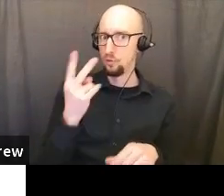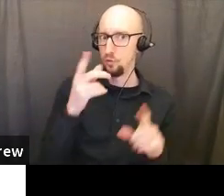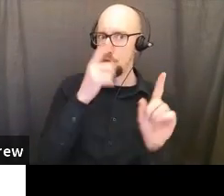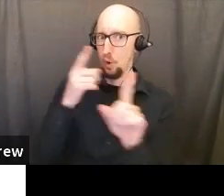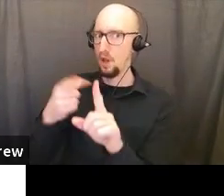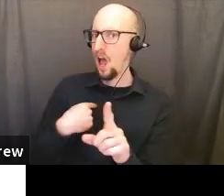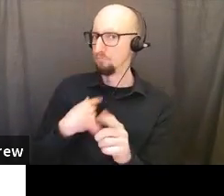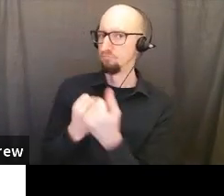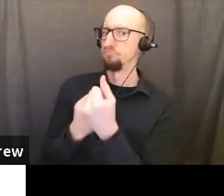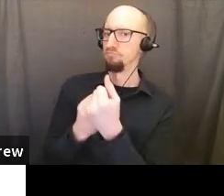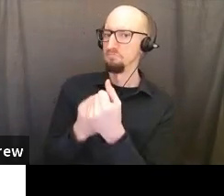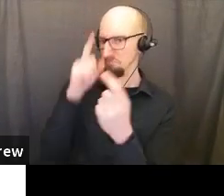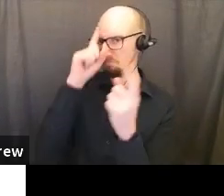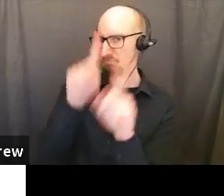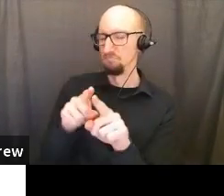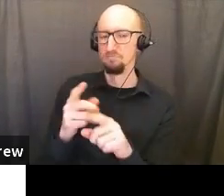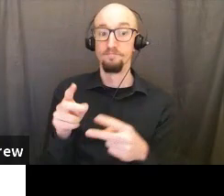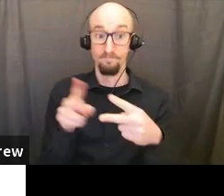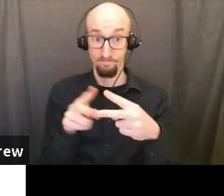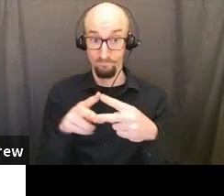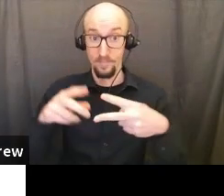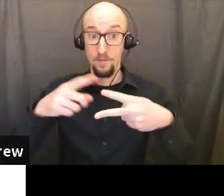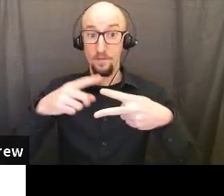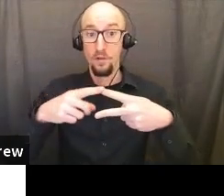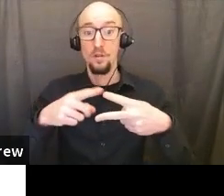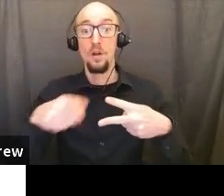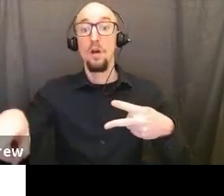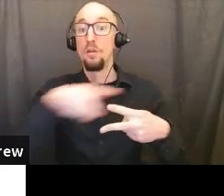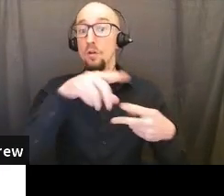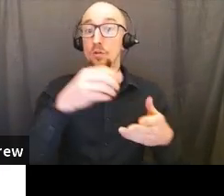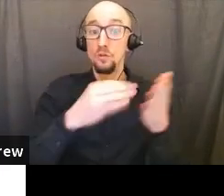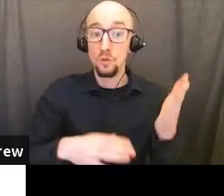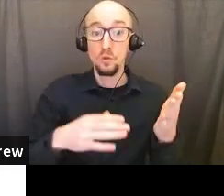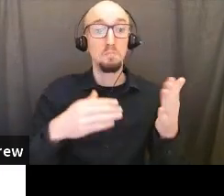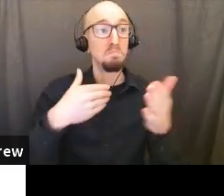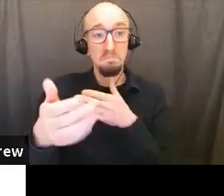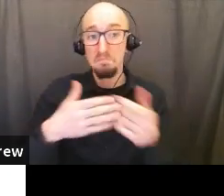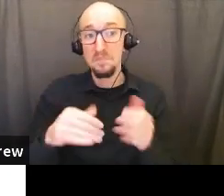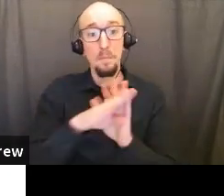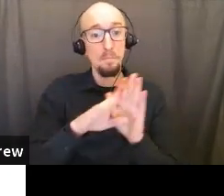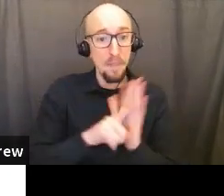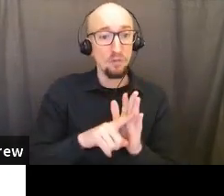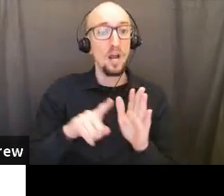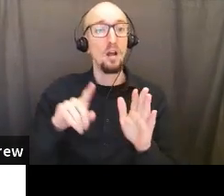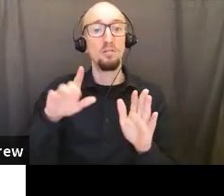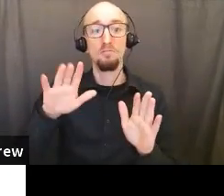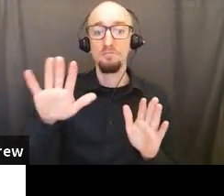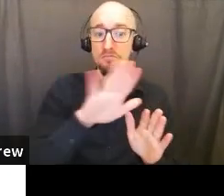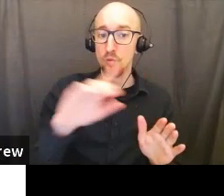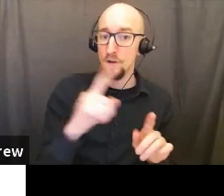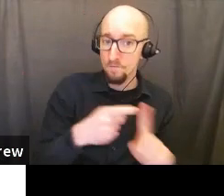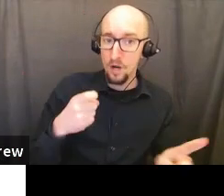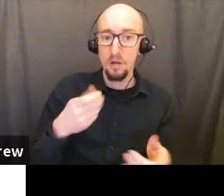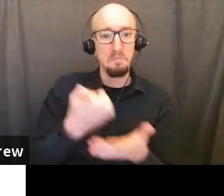is that we wanted to provide all students with the benefits of a diverse learning